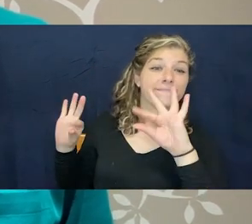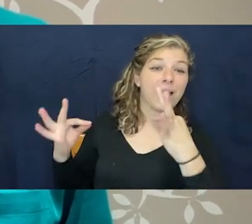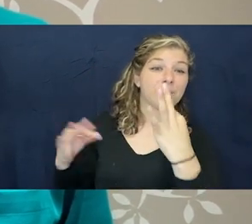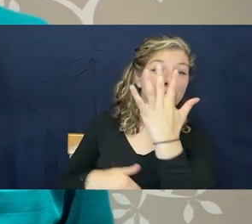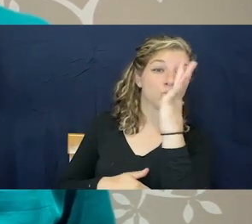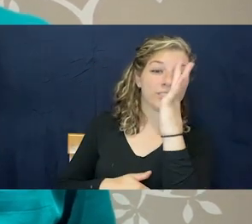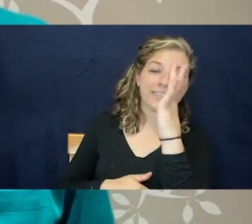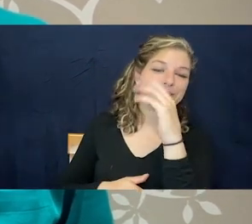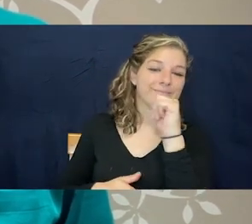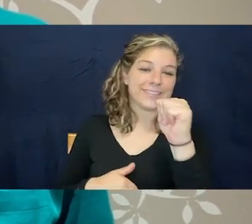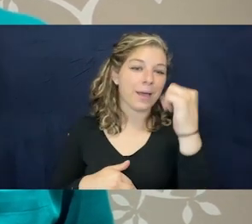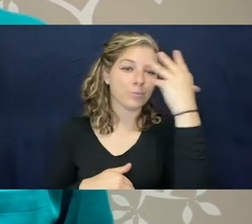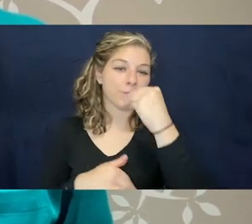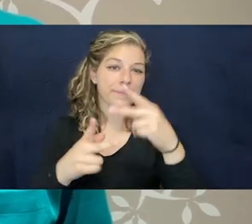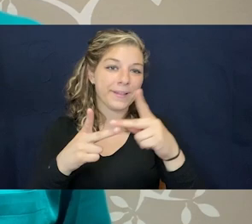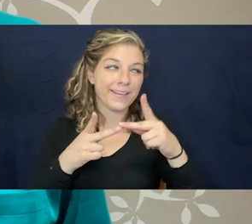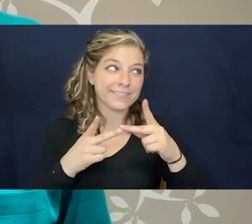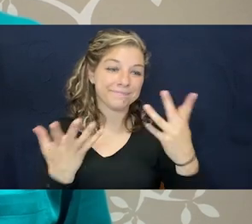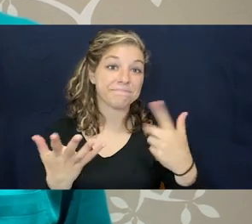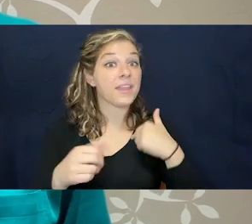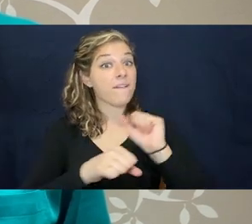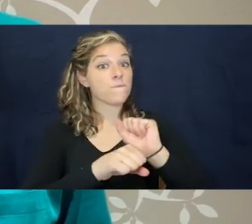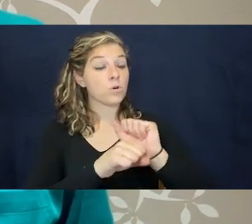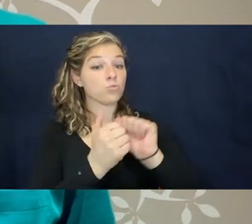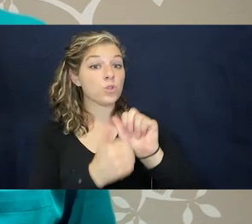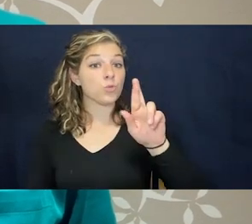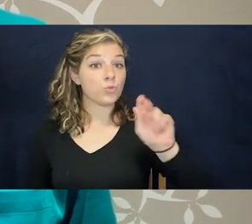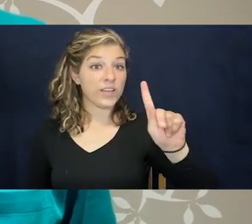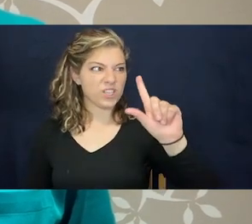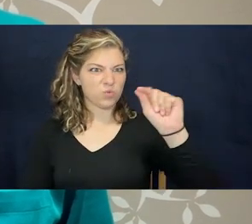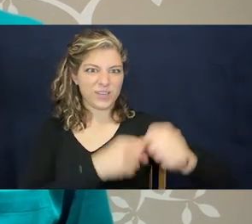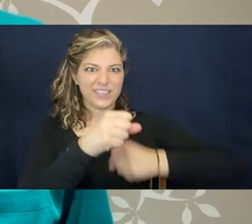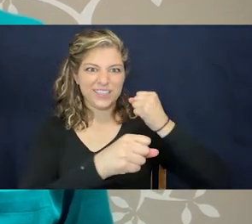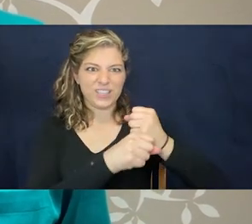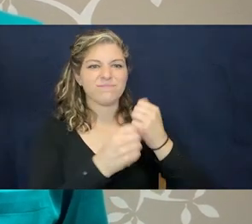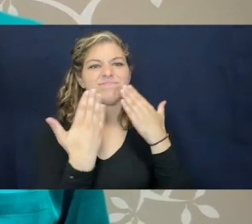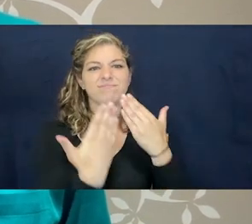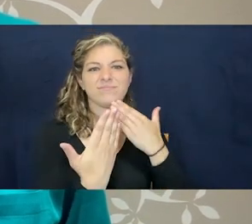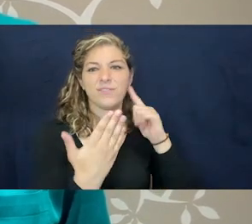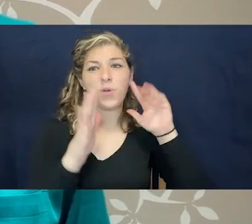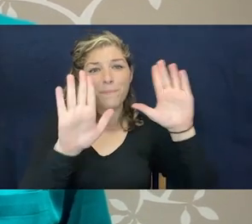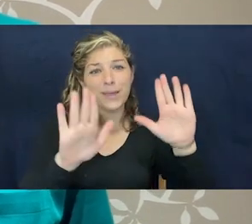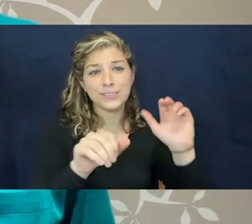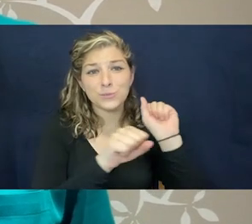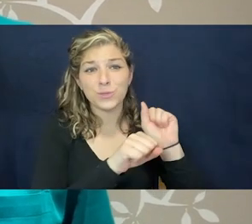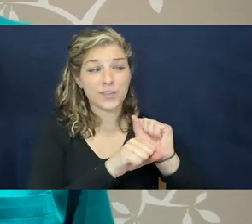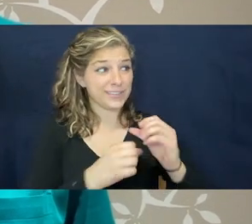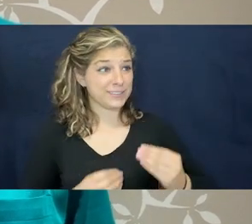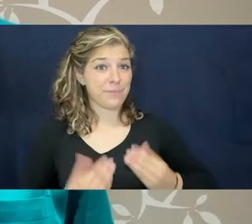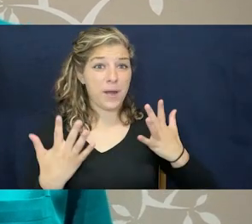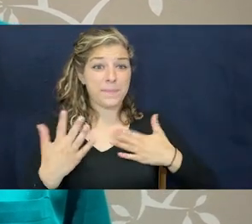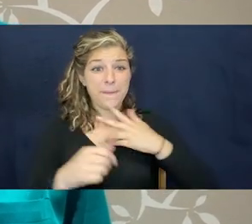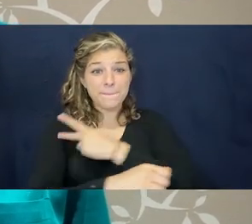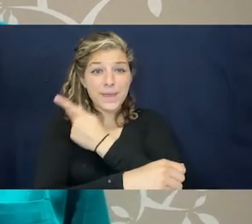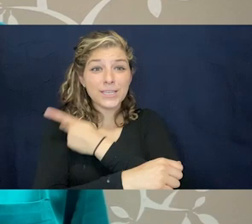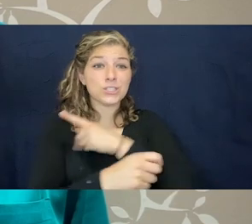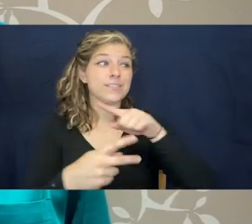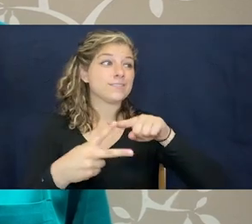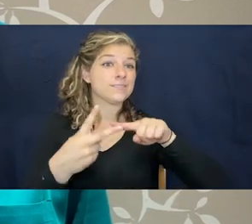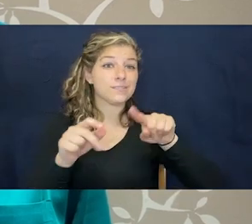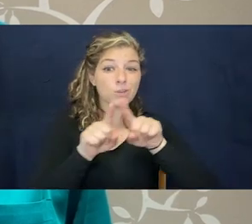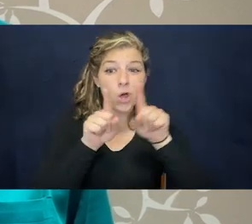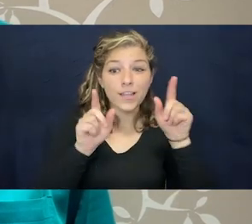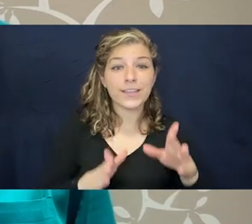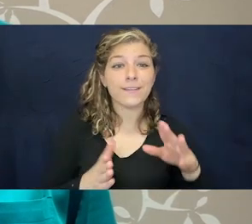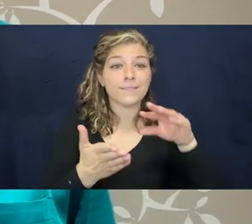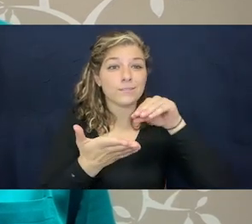signifies genetics rather than some scenic spot. I've worked with Rick for more than 20 years and want to thank him for his amazing